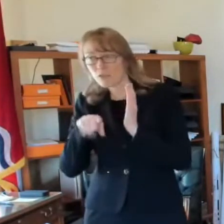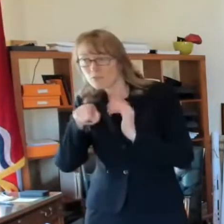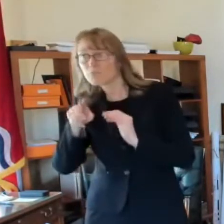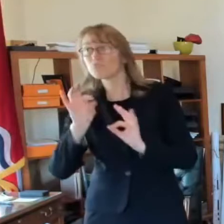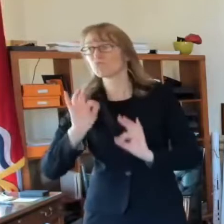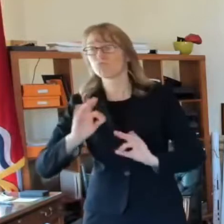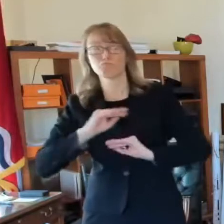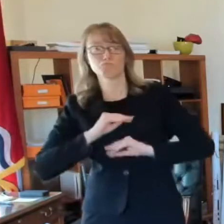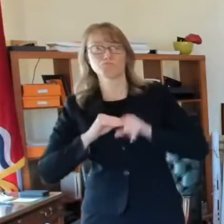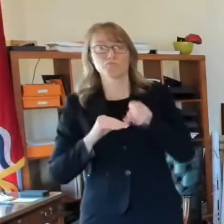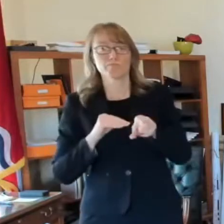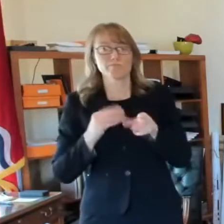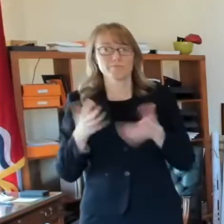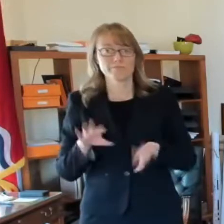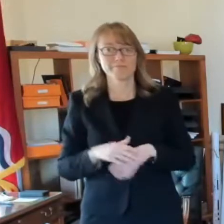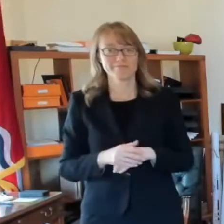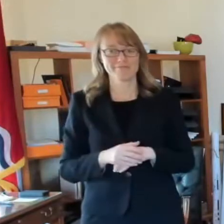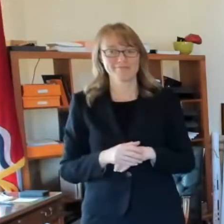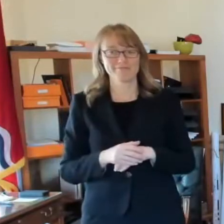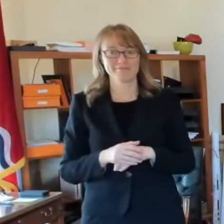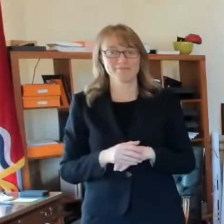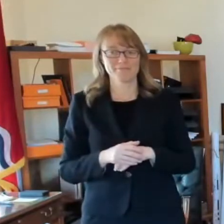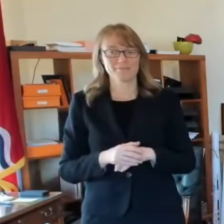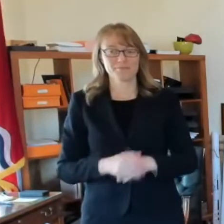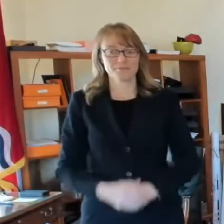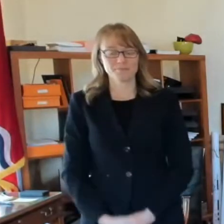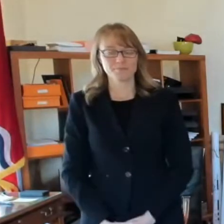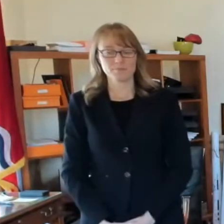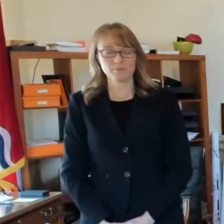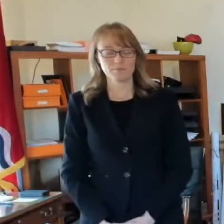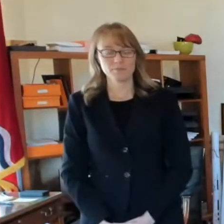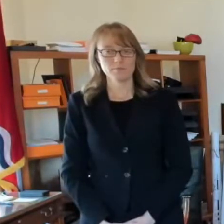that's good. And the last thing,